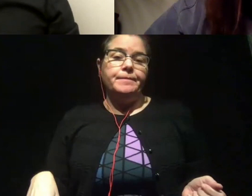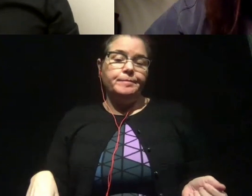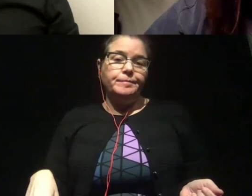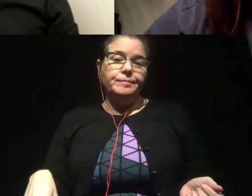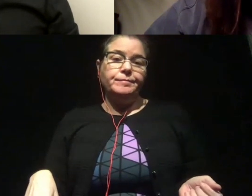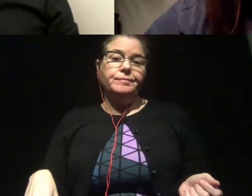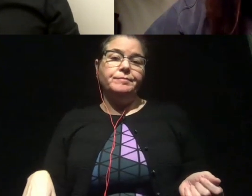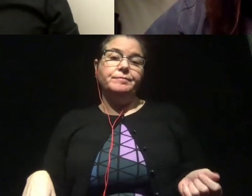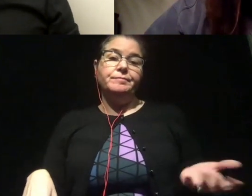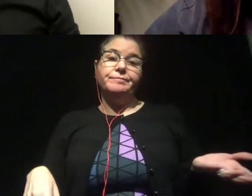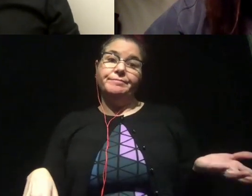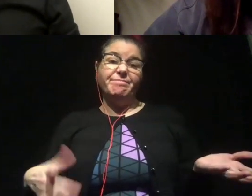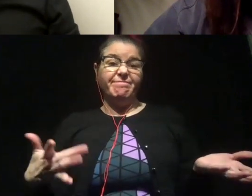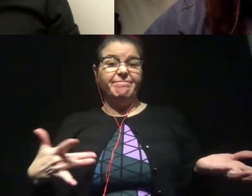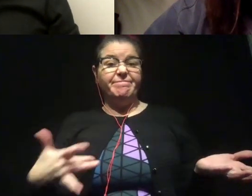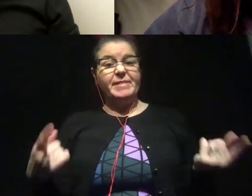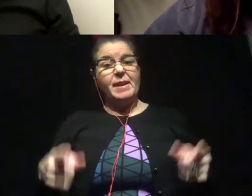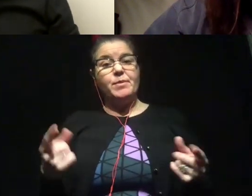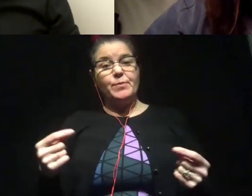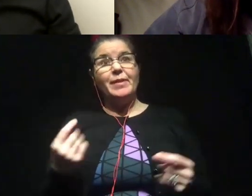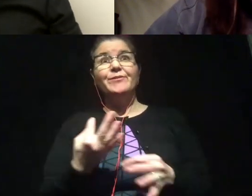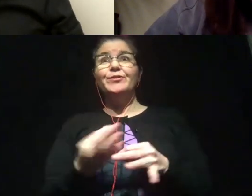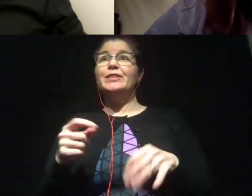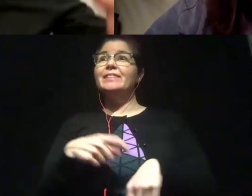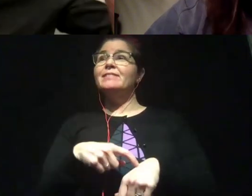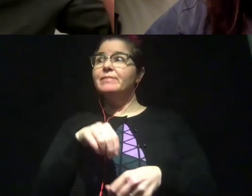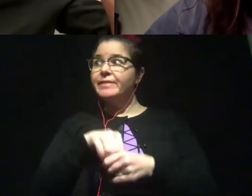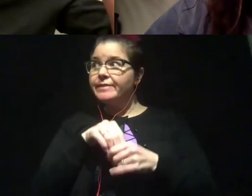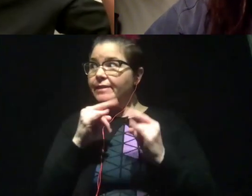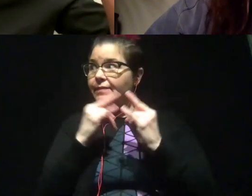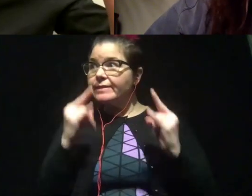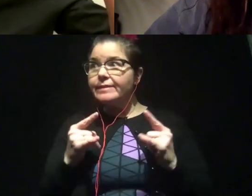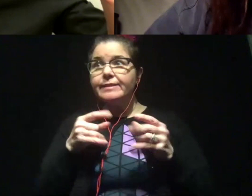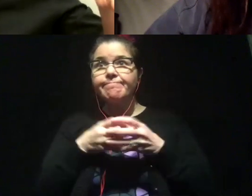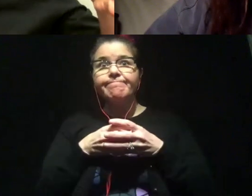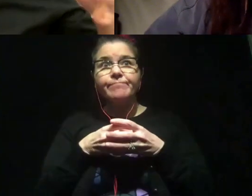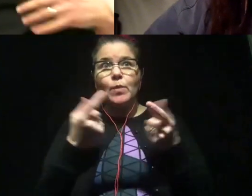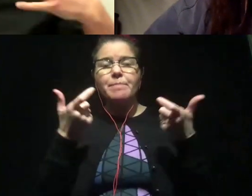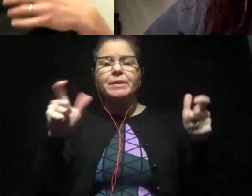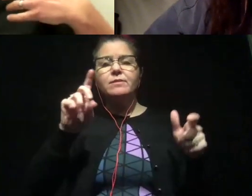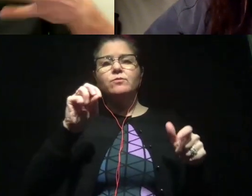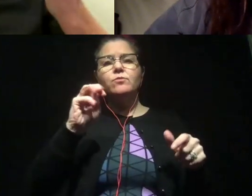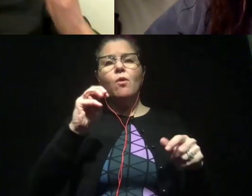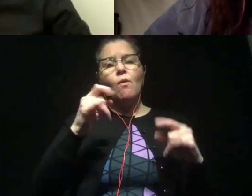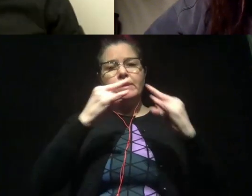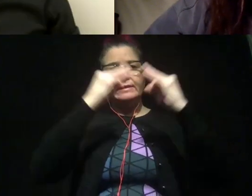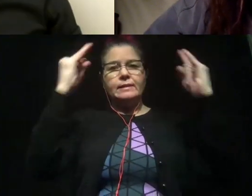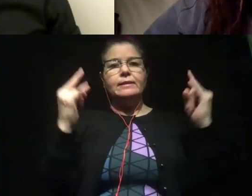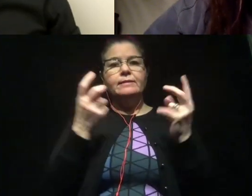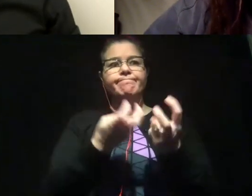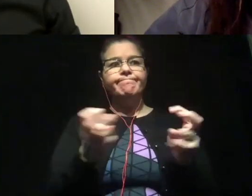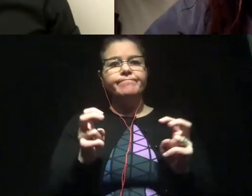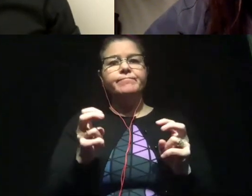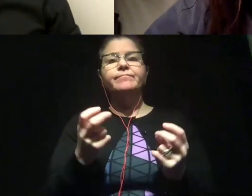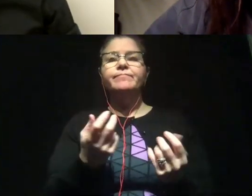And so we end up spending our free time inside, like in a tent. We'll all be in one big dome tent, and we'll have